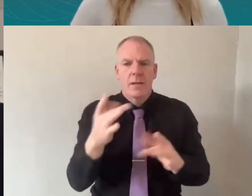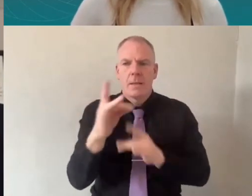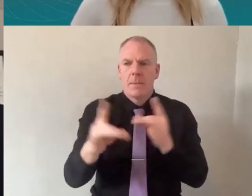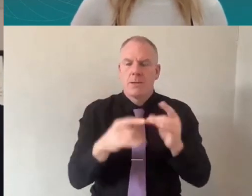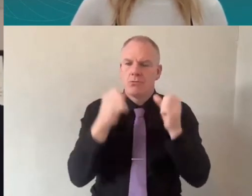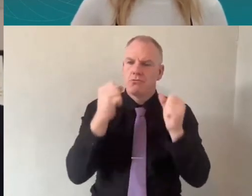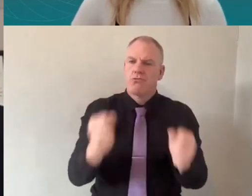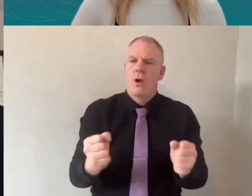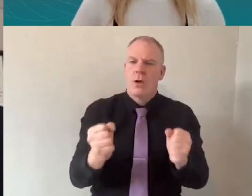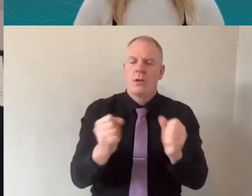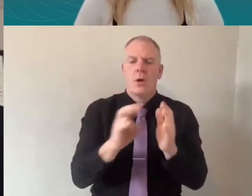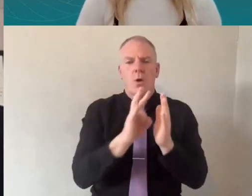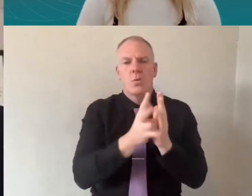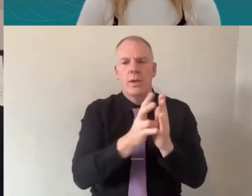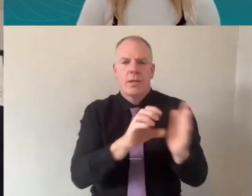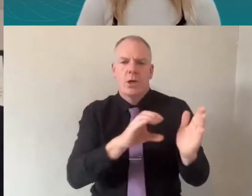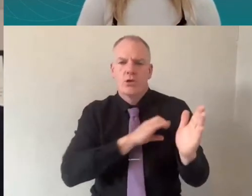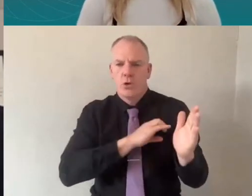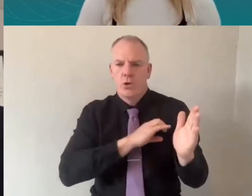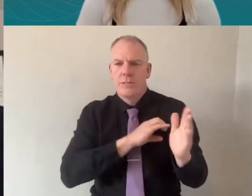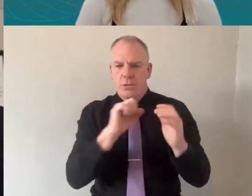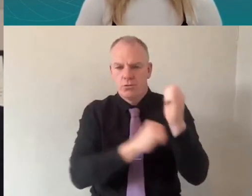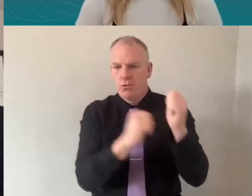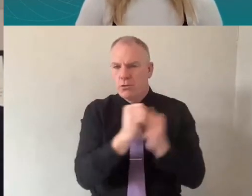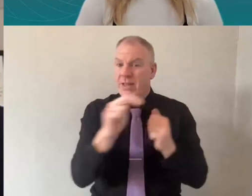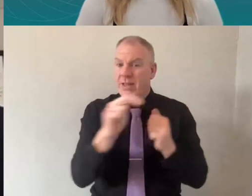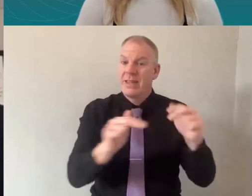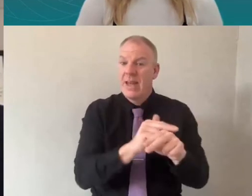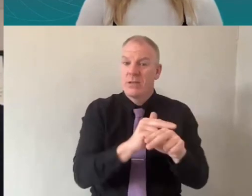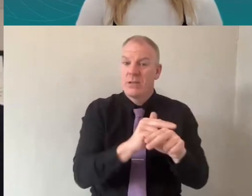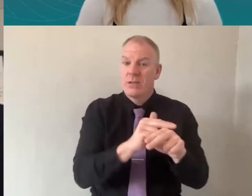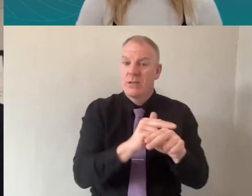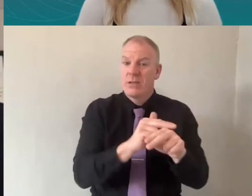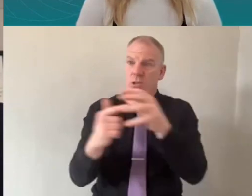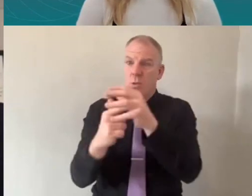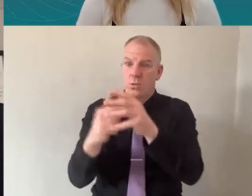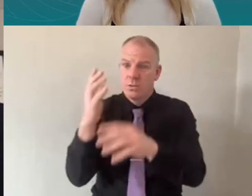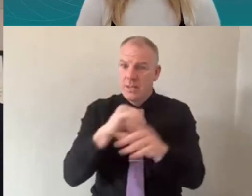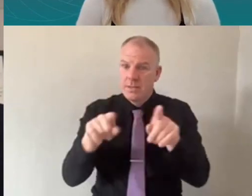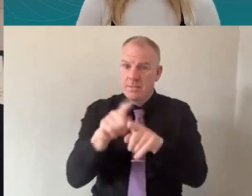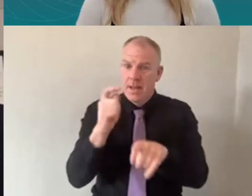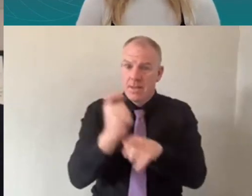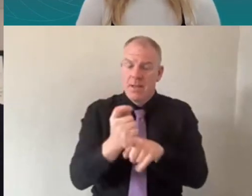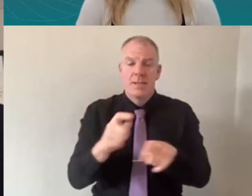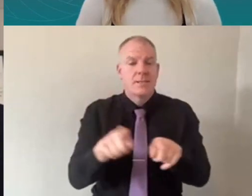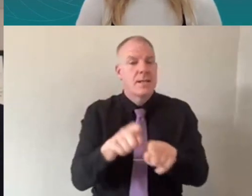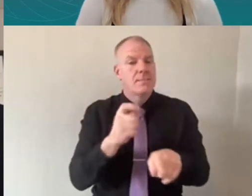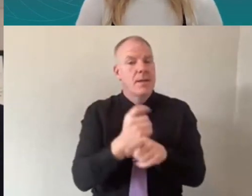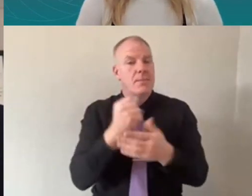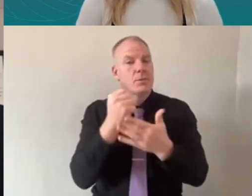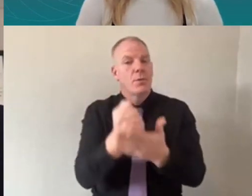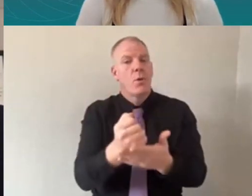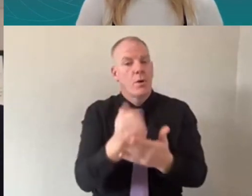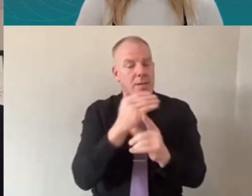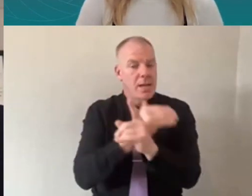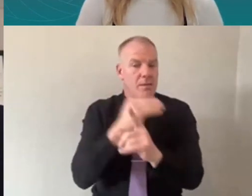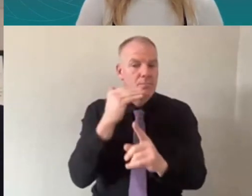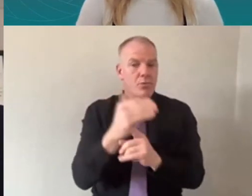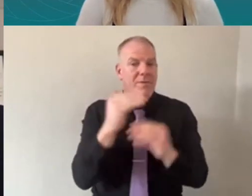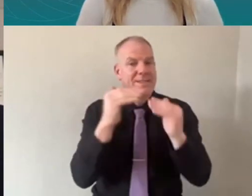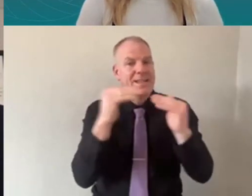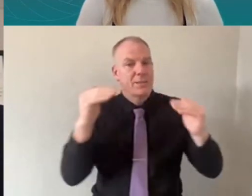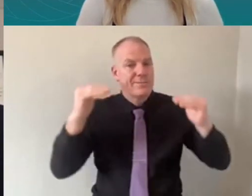quality assurance infrastructure at both national and institutional level, while continually supporting the effort of the enhancement of